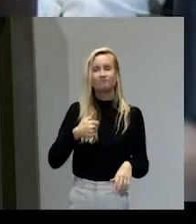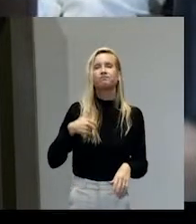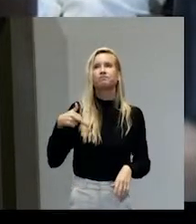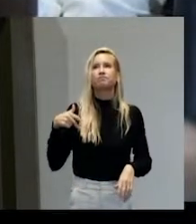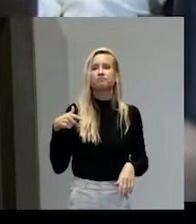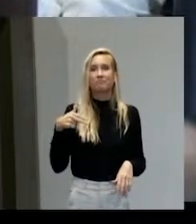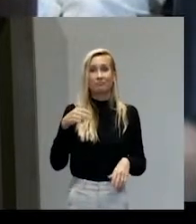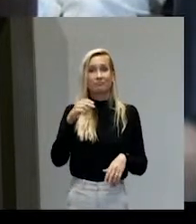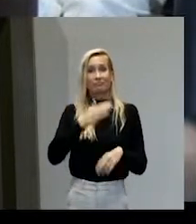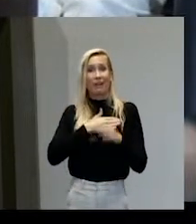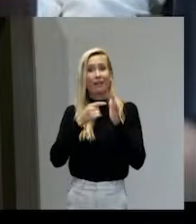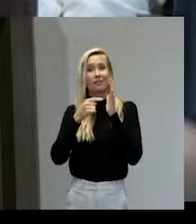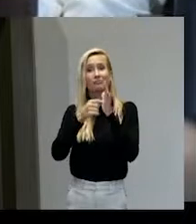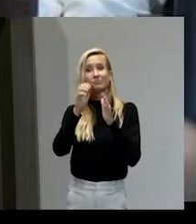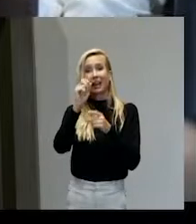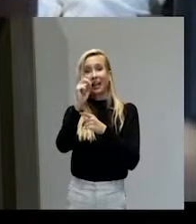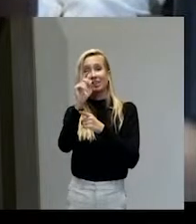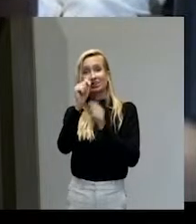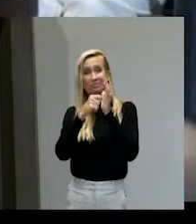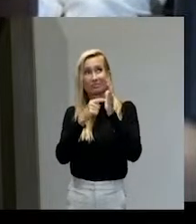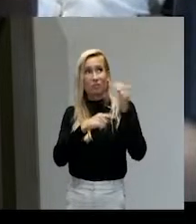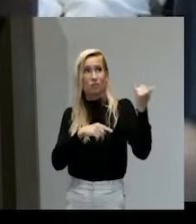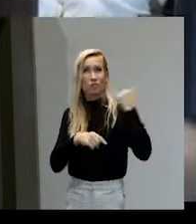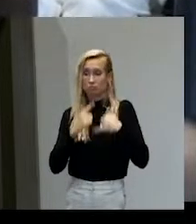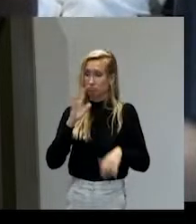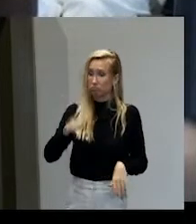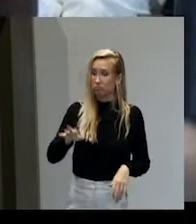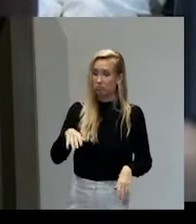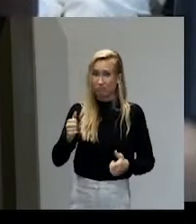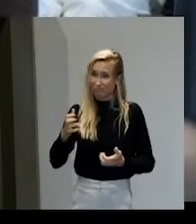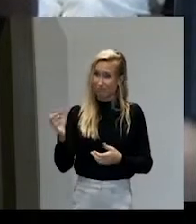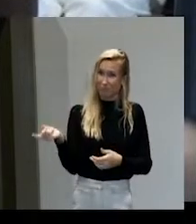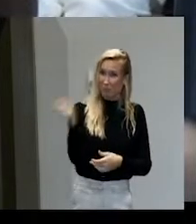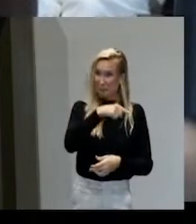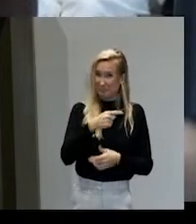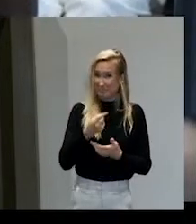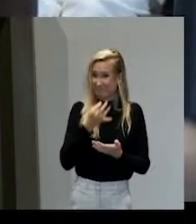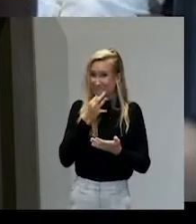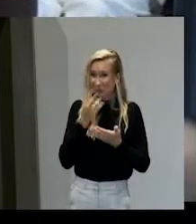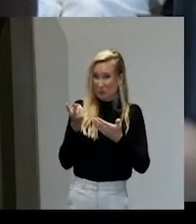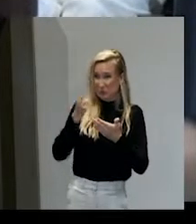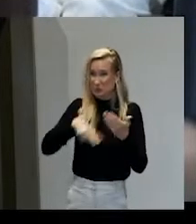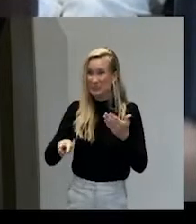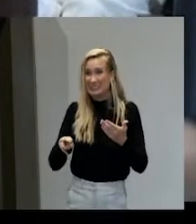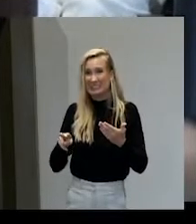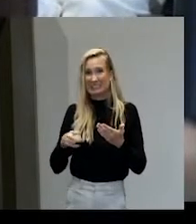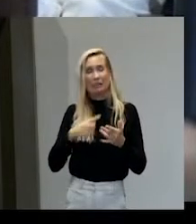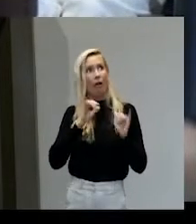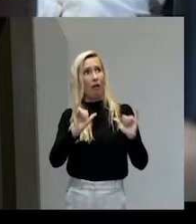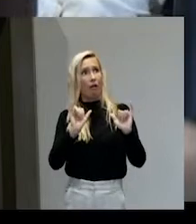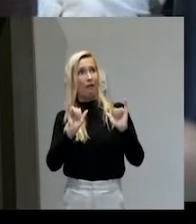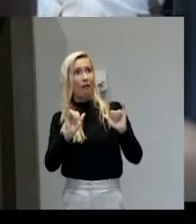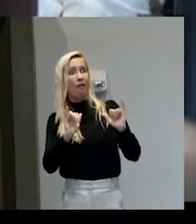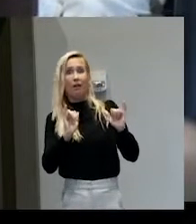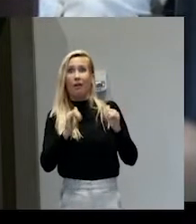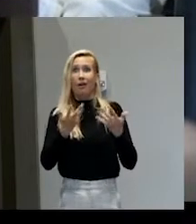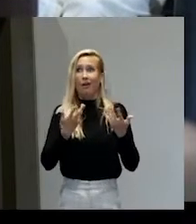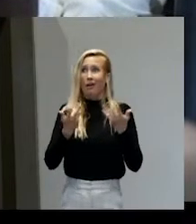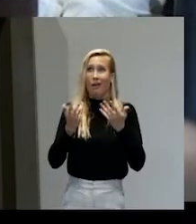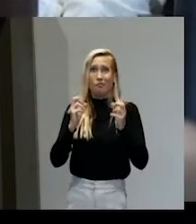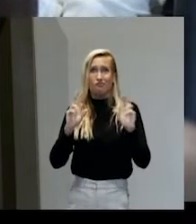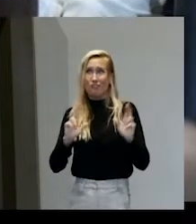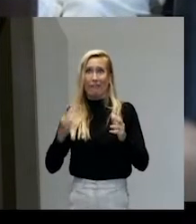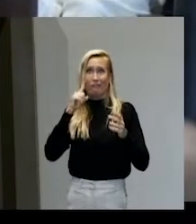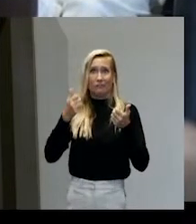rapid turnaround and very whirlwind. I got to the studio and I was like, I don't know what's happening. And then actually, like, Sue-Ann and Rick were two of the first people I